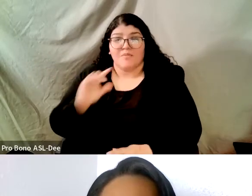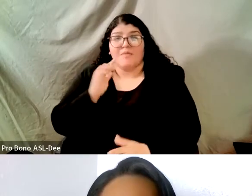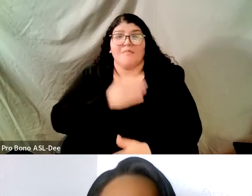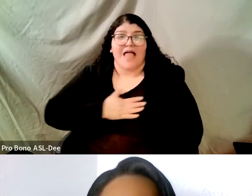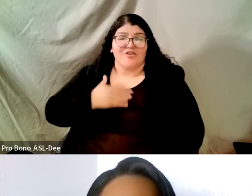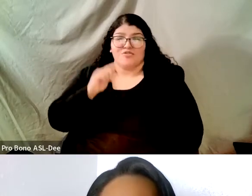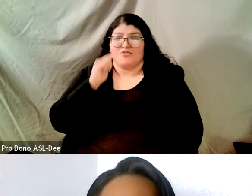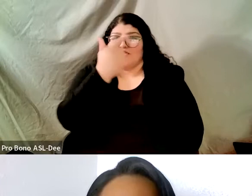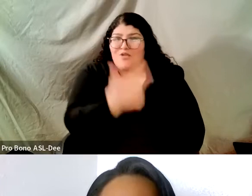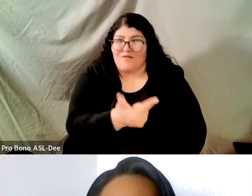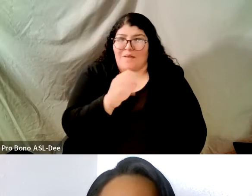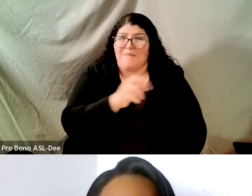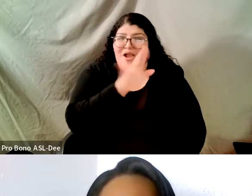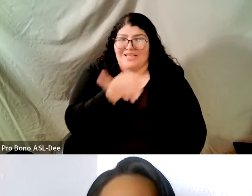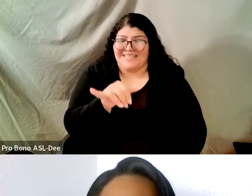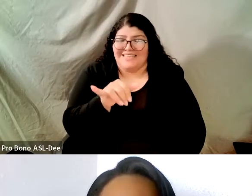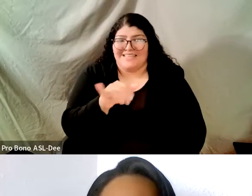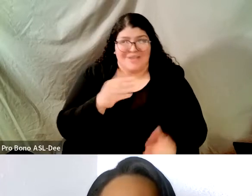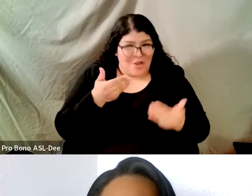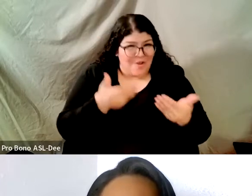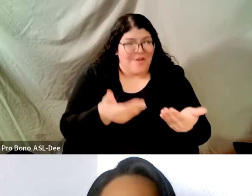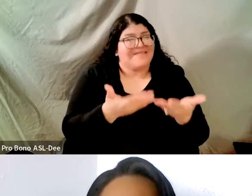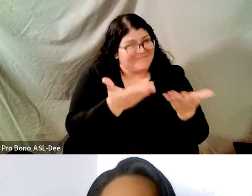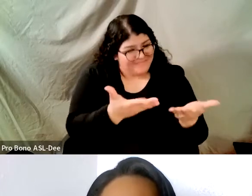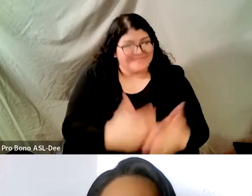things over to Marcy Cruz. Marcy, take it away.